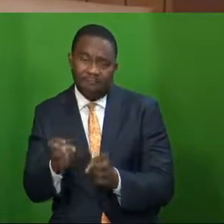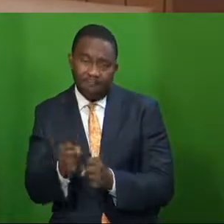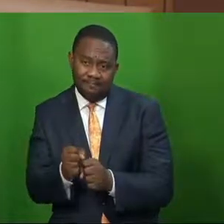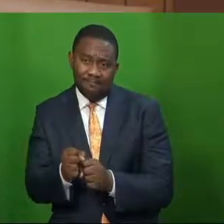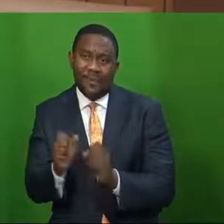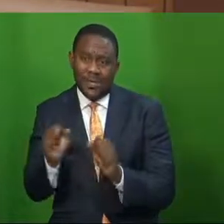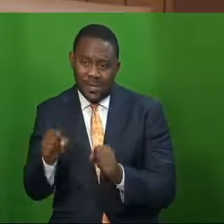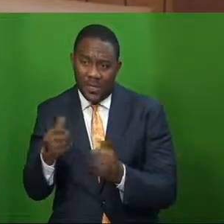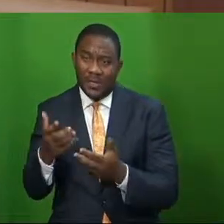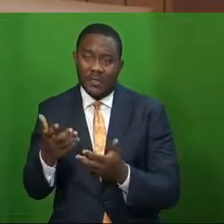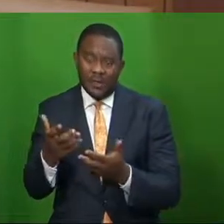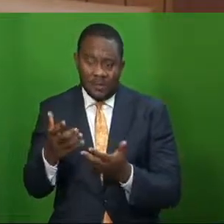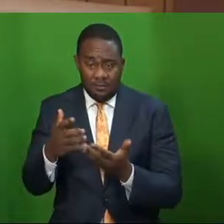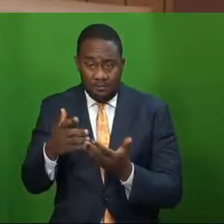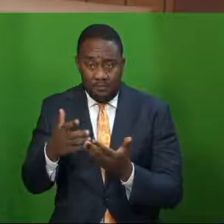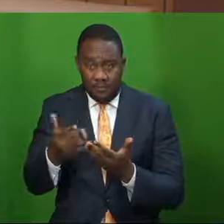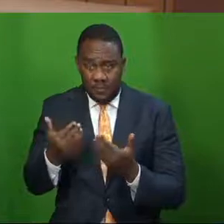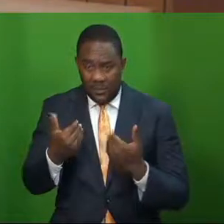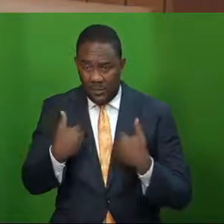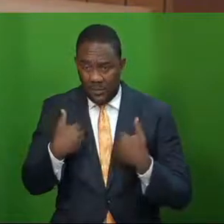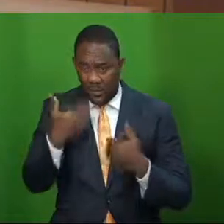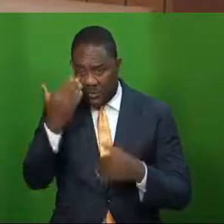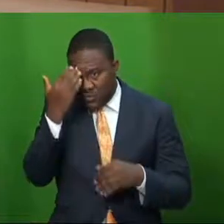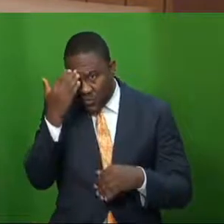come in.